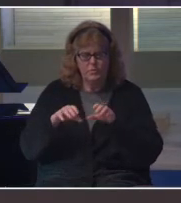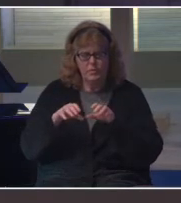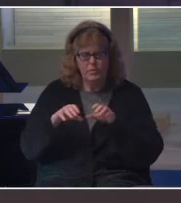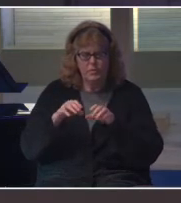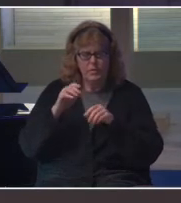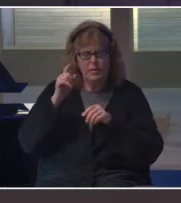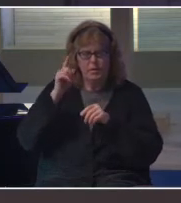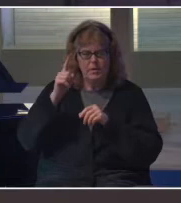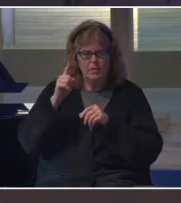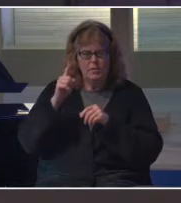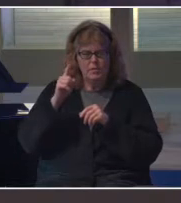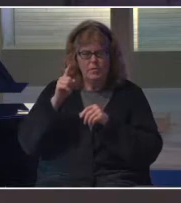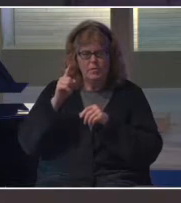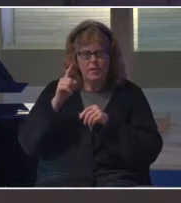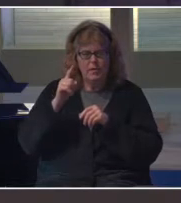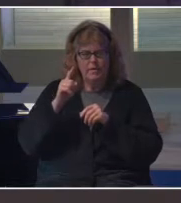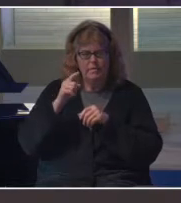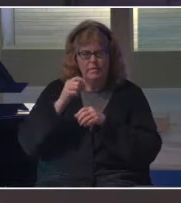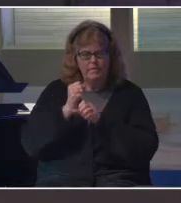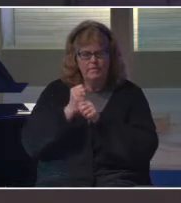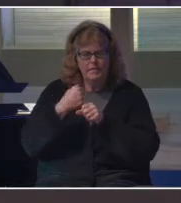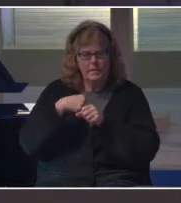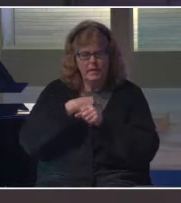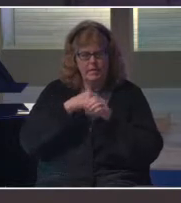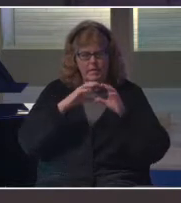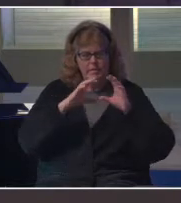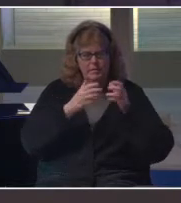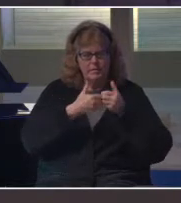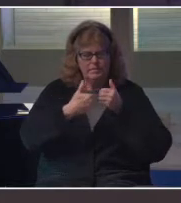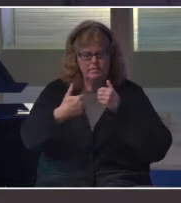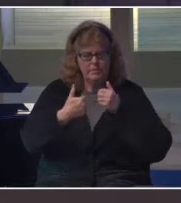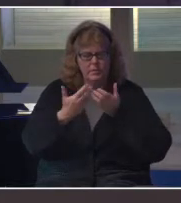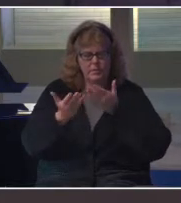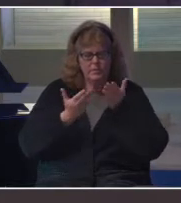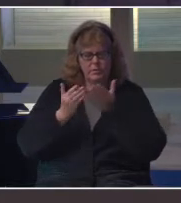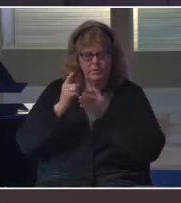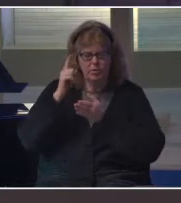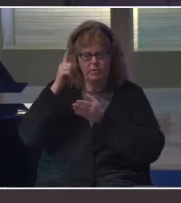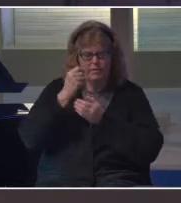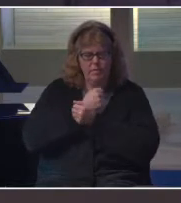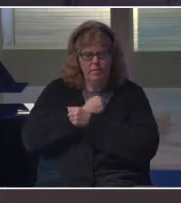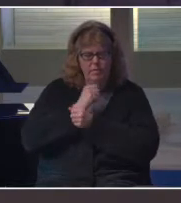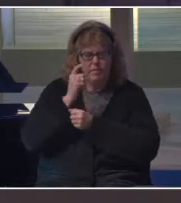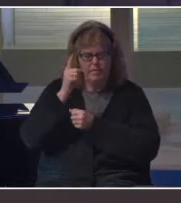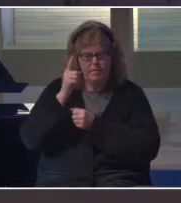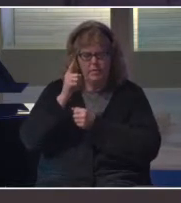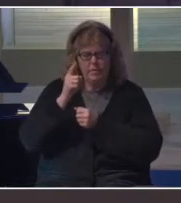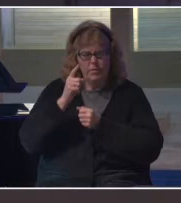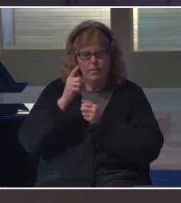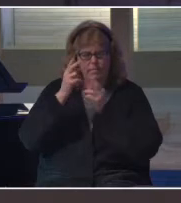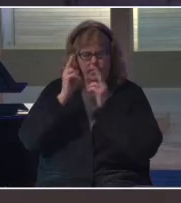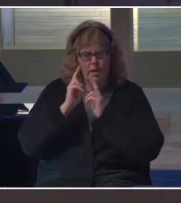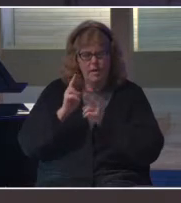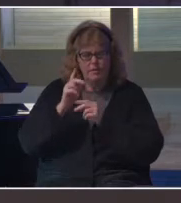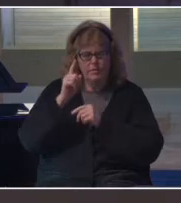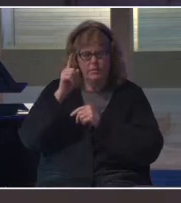you have set us apart to serve you and to love you and to honor